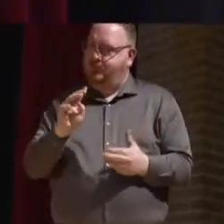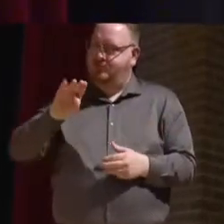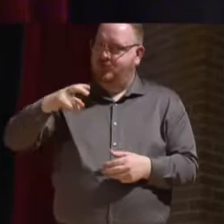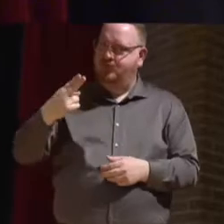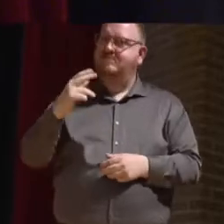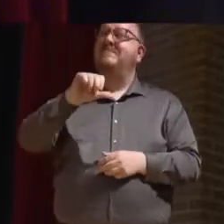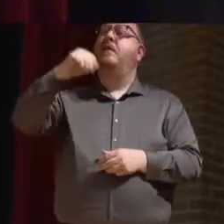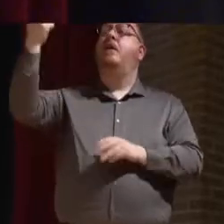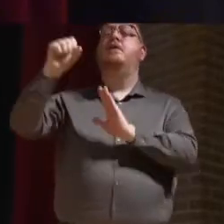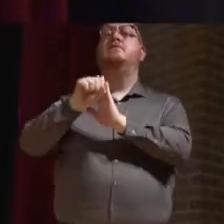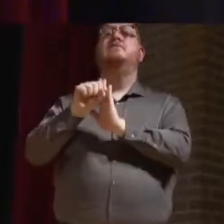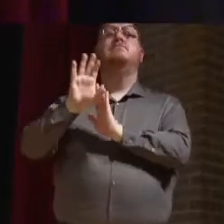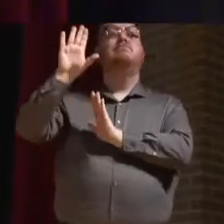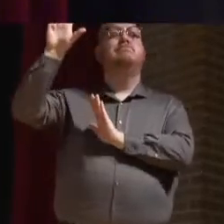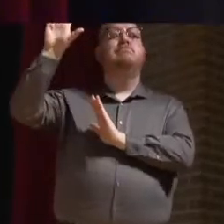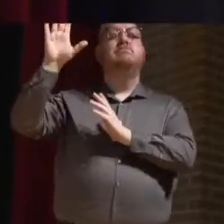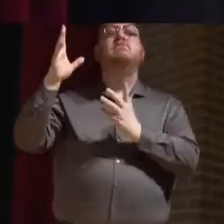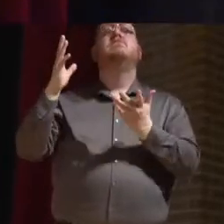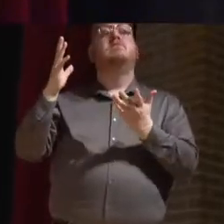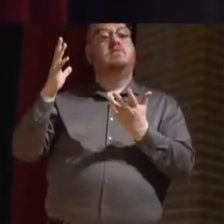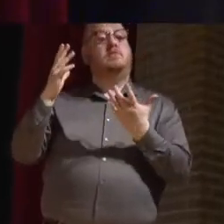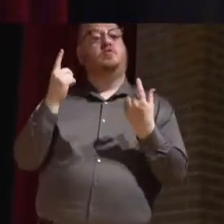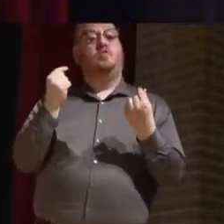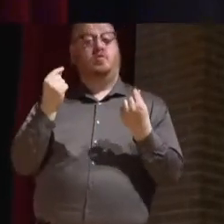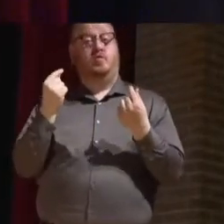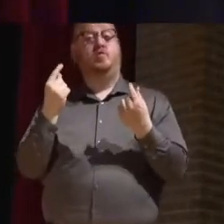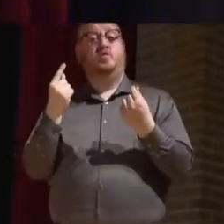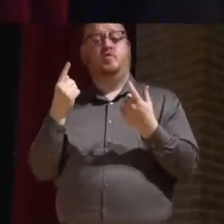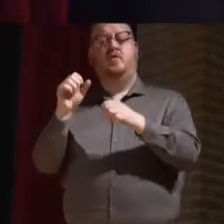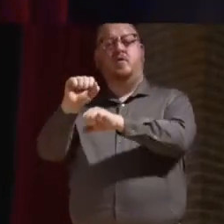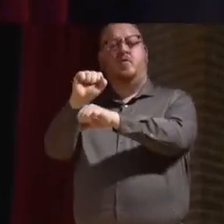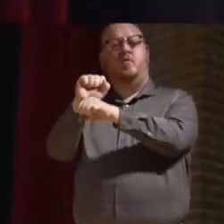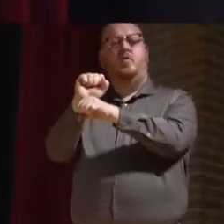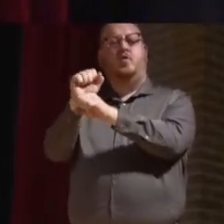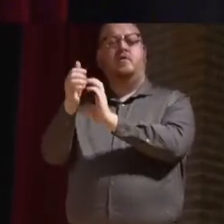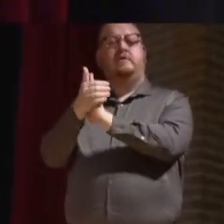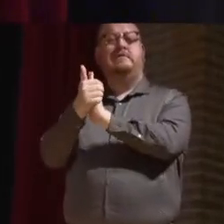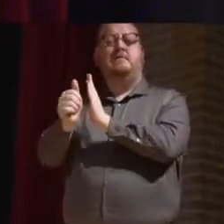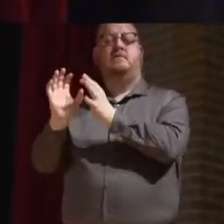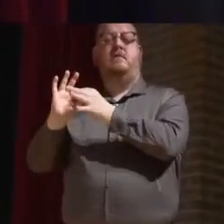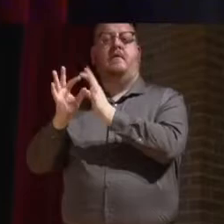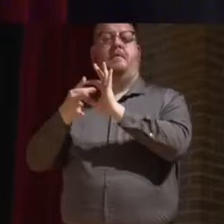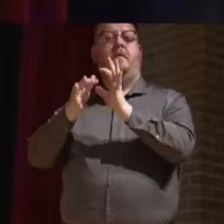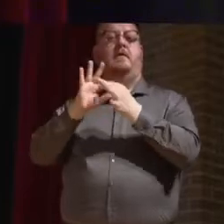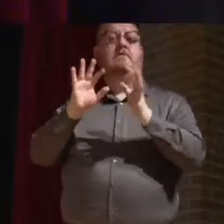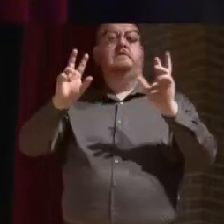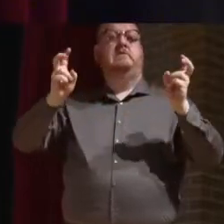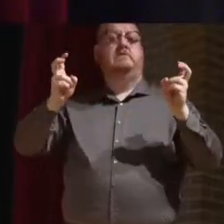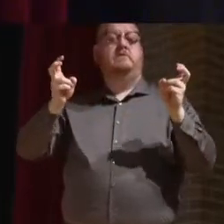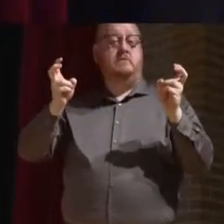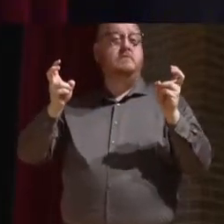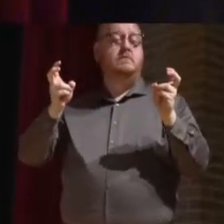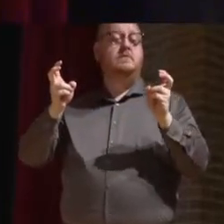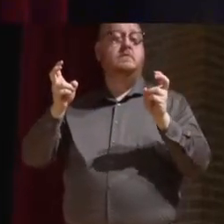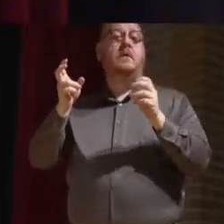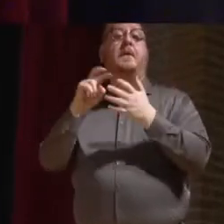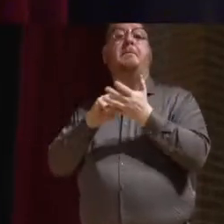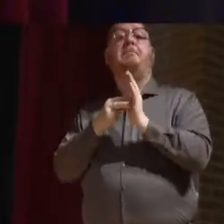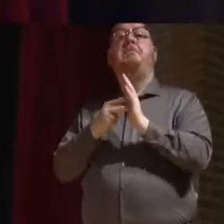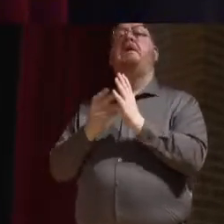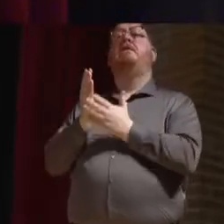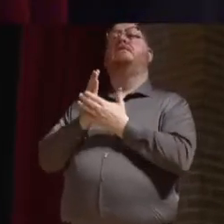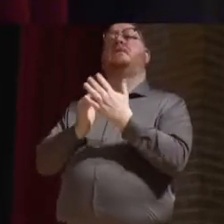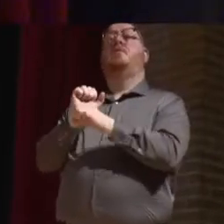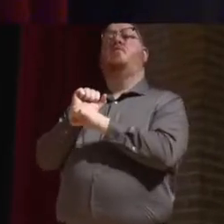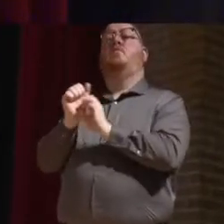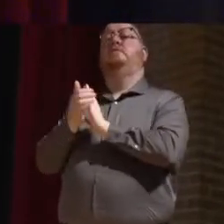another state, and they actually had a work skills Olympics. And so they had certain work skills with